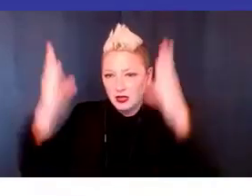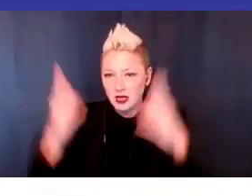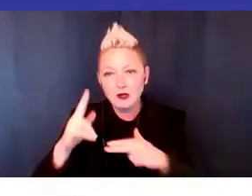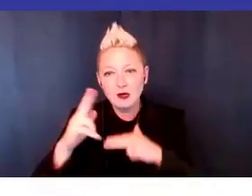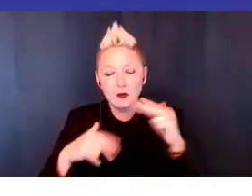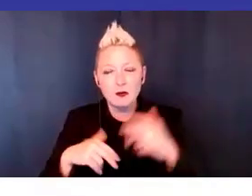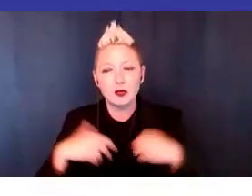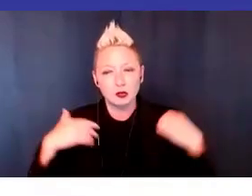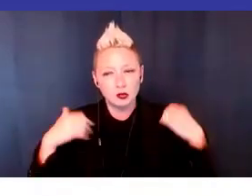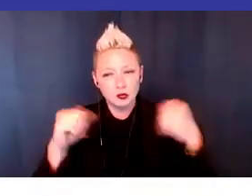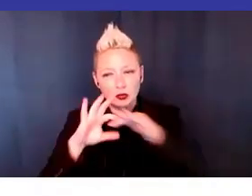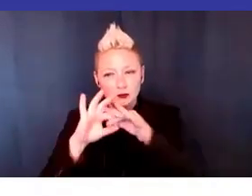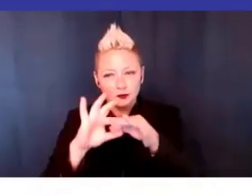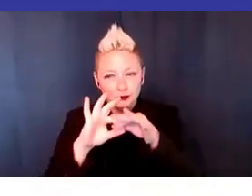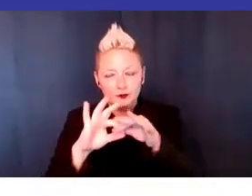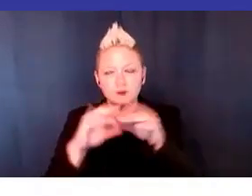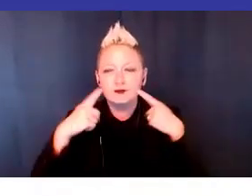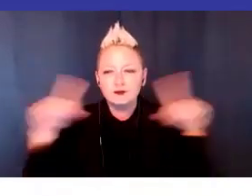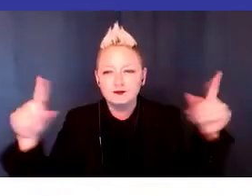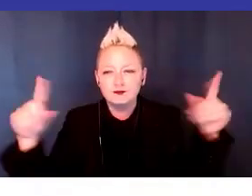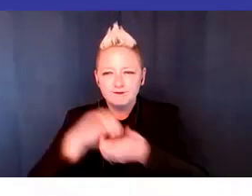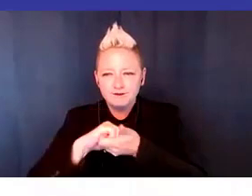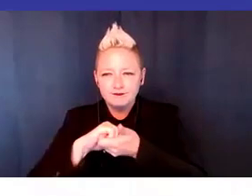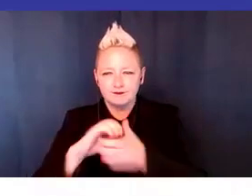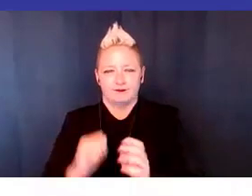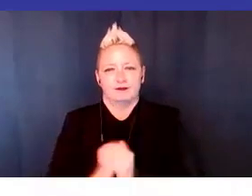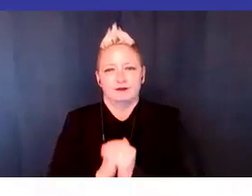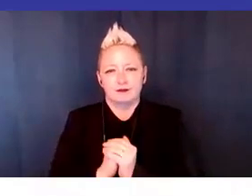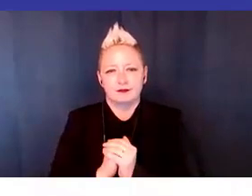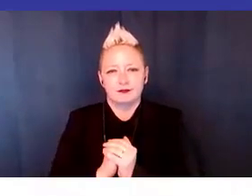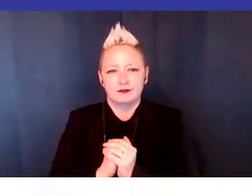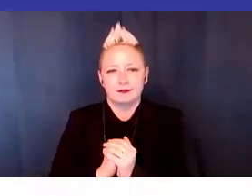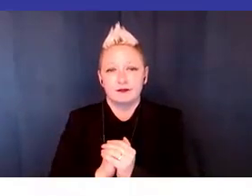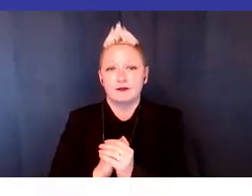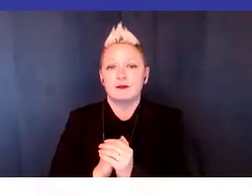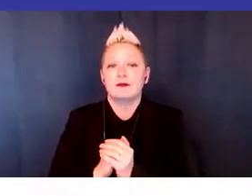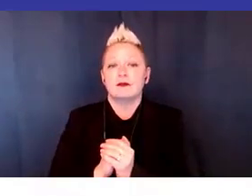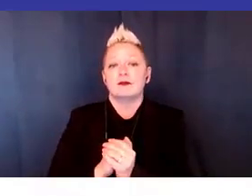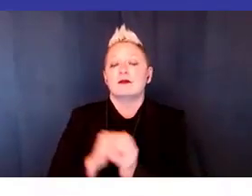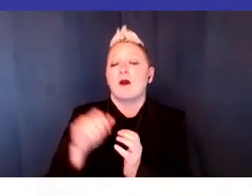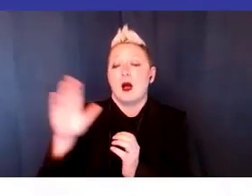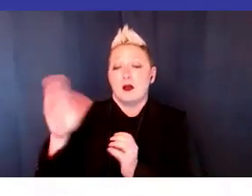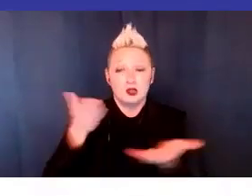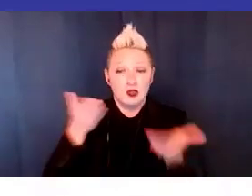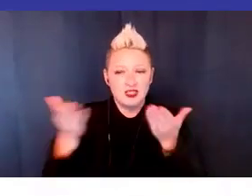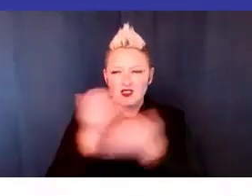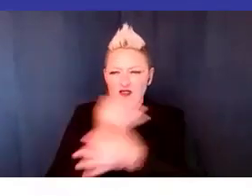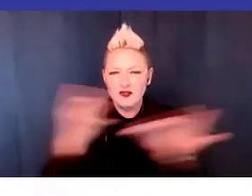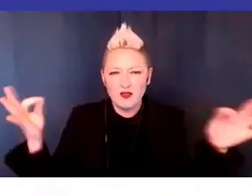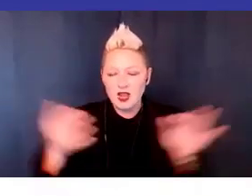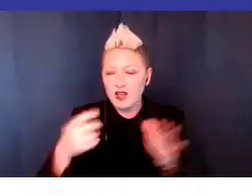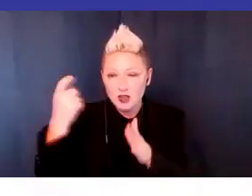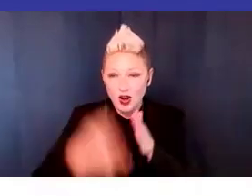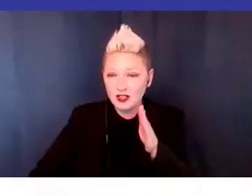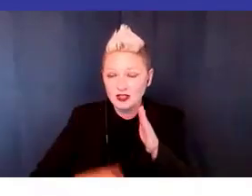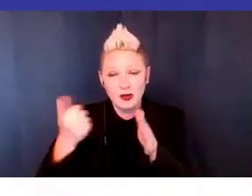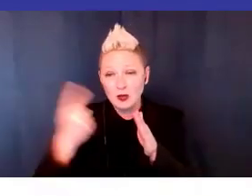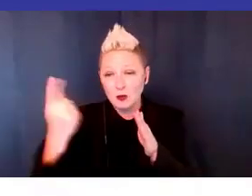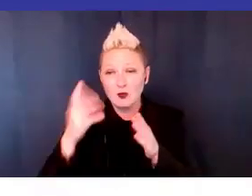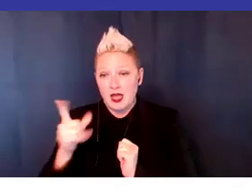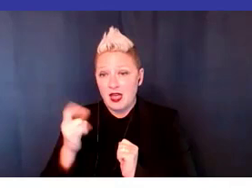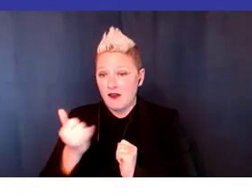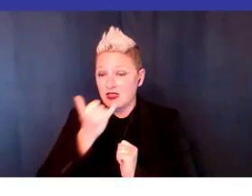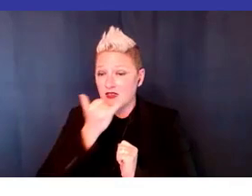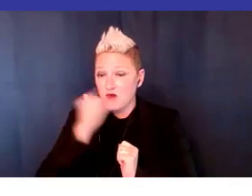strong relationships and effective partnerships. WISPE services are free of charge to anyone in Wisconsin, and we thank them for their